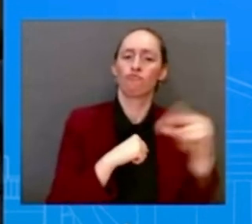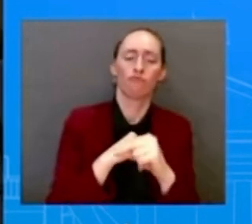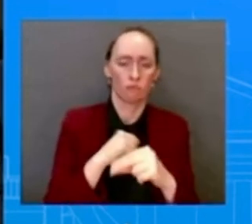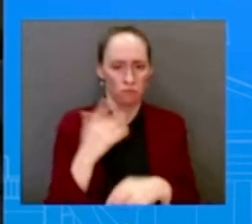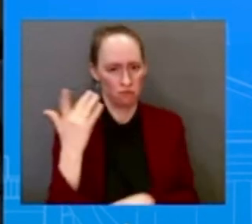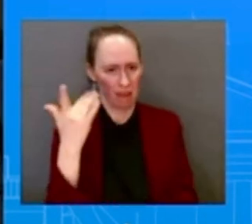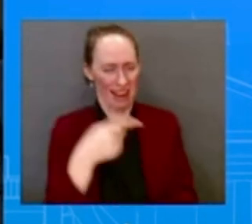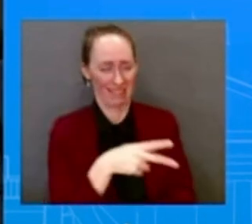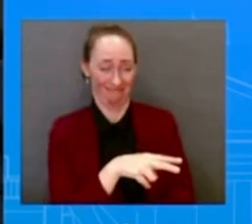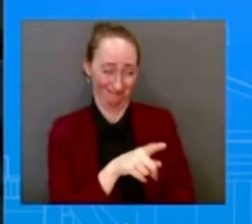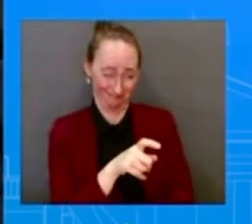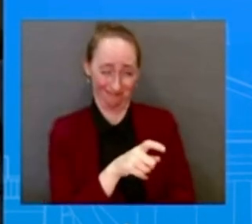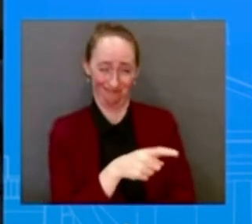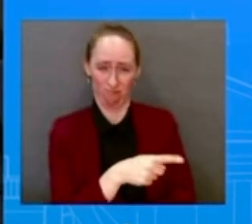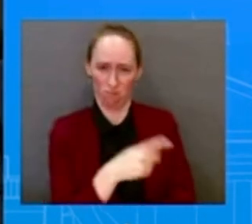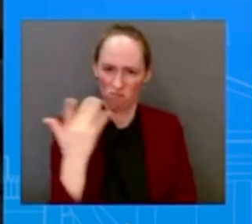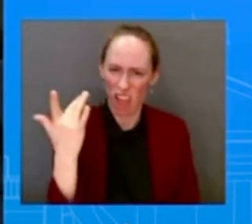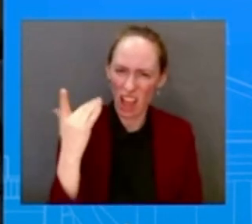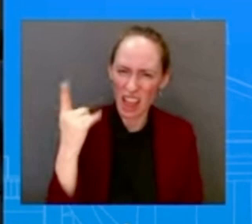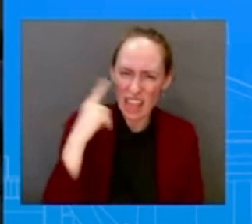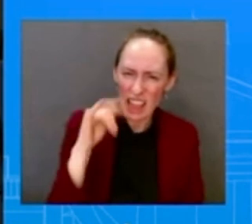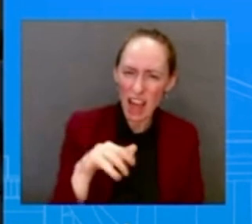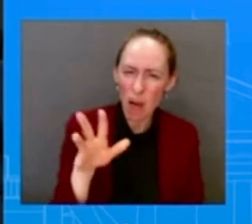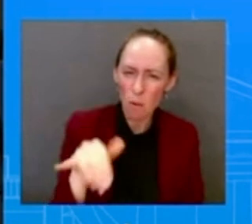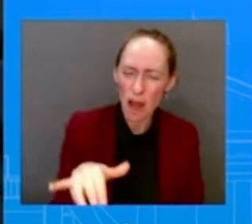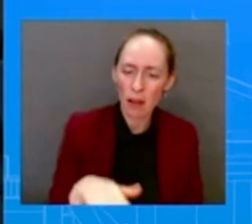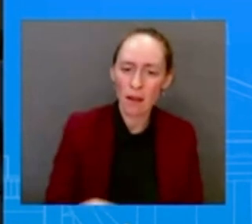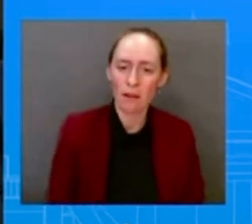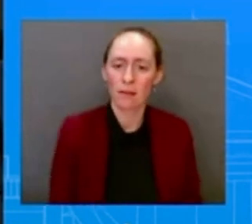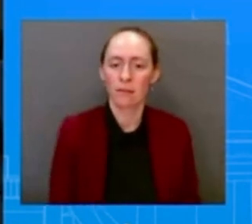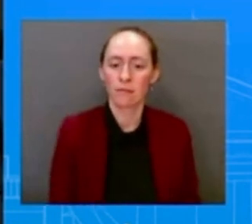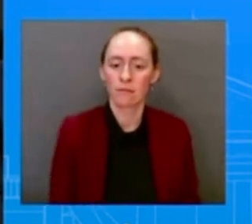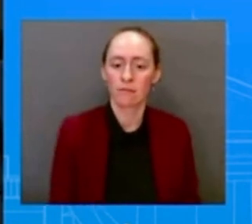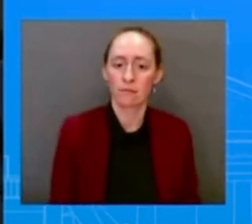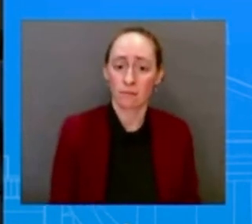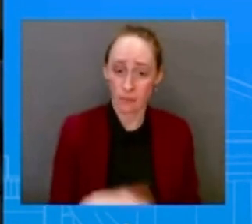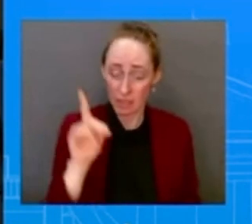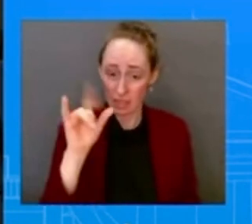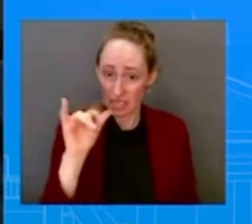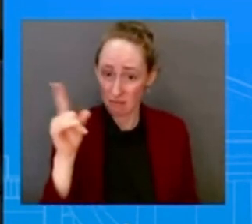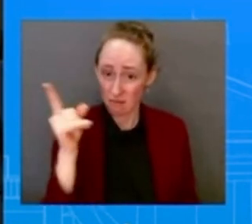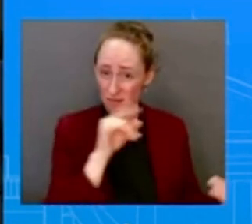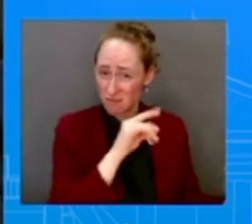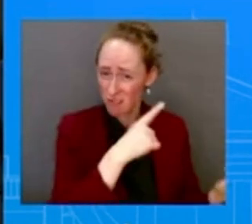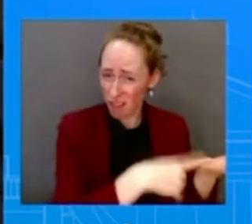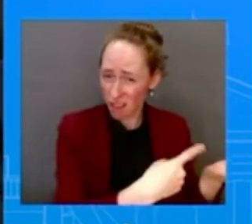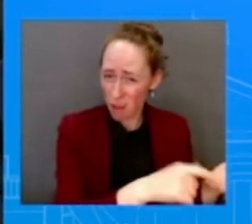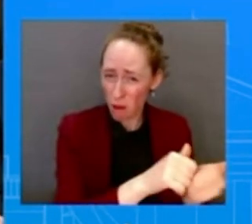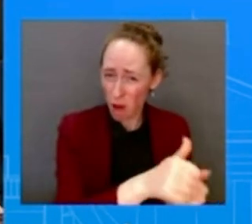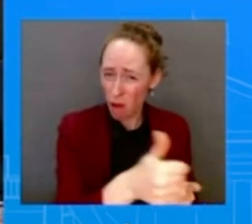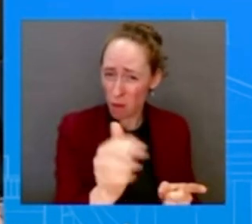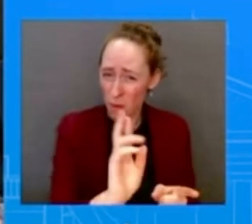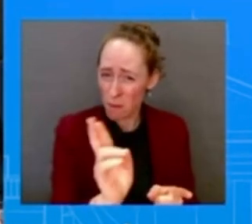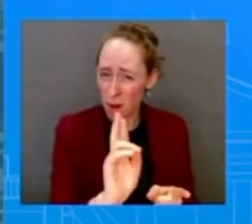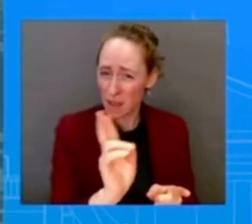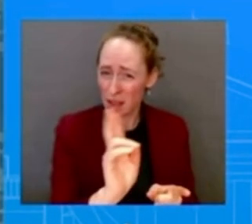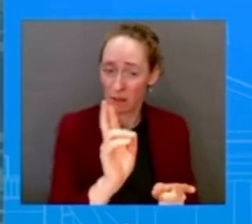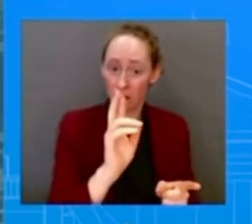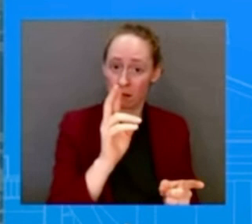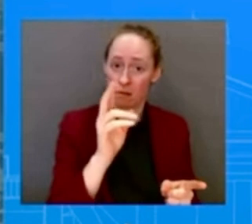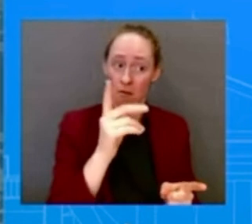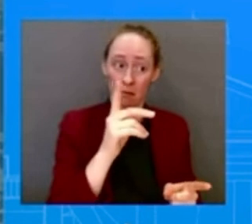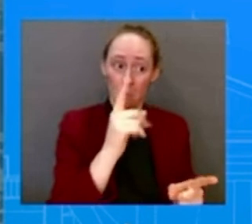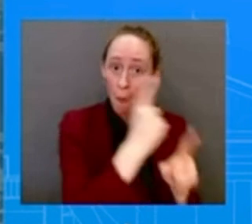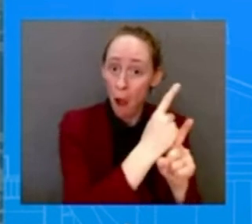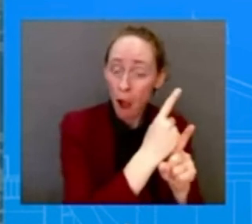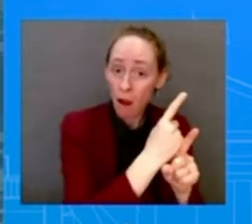other Republicans since his meeting with McCarthy, and when will he meet again with So I don't have any conversations